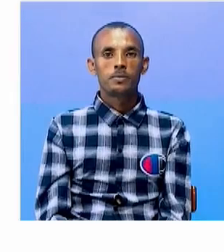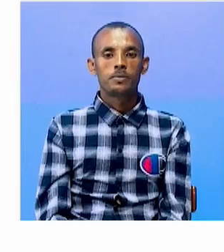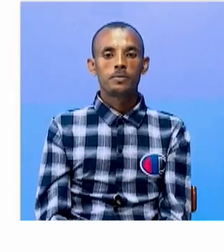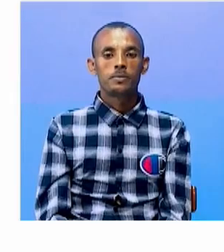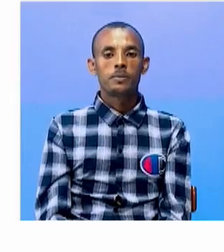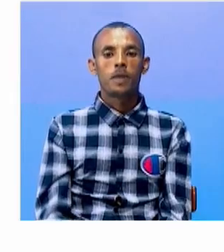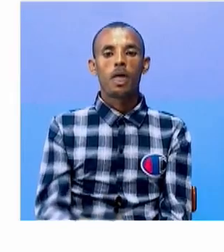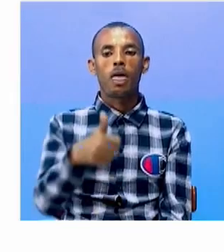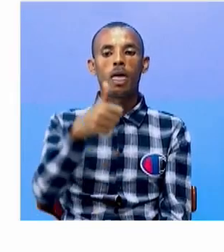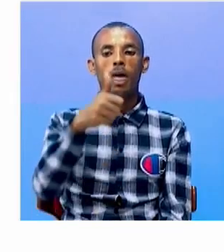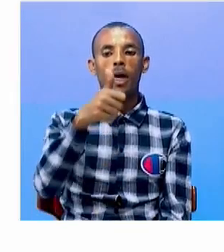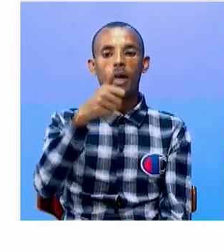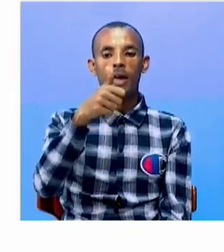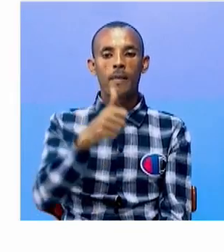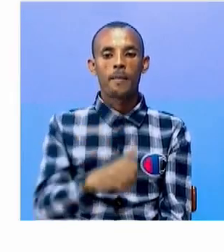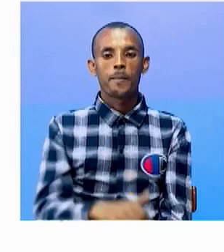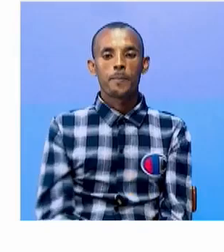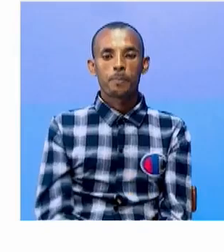A